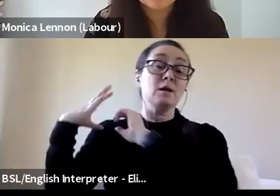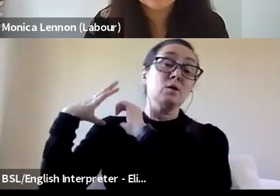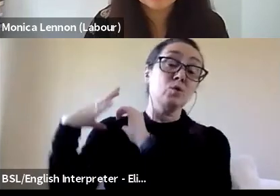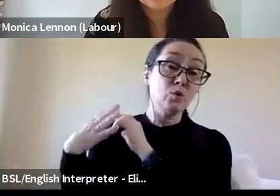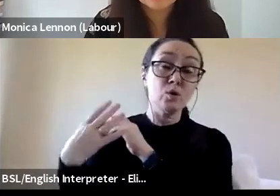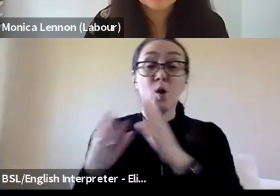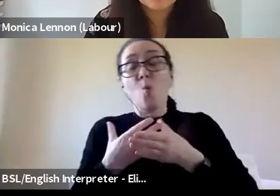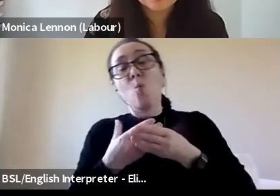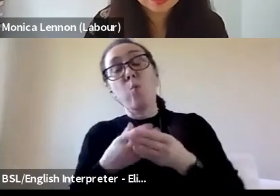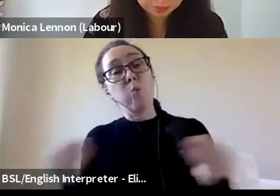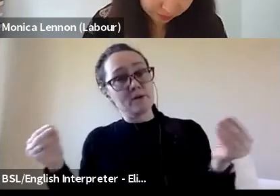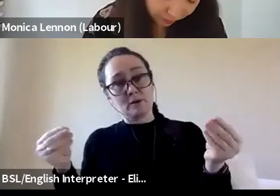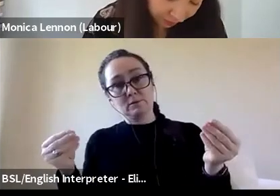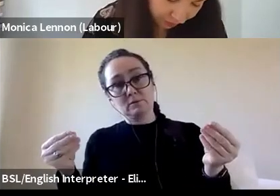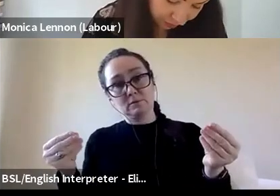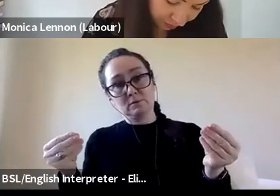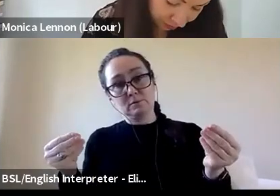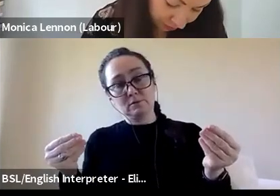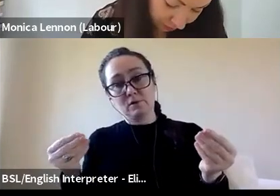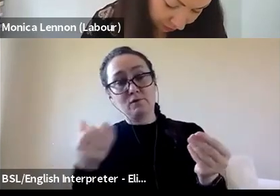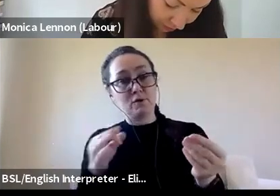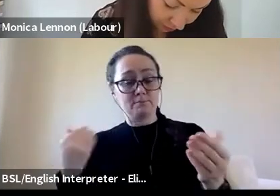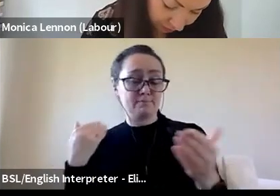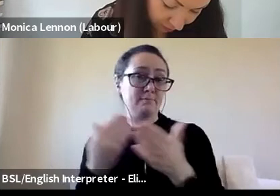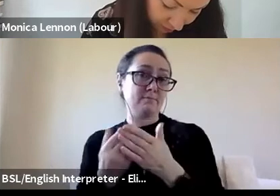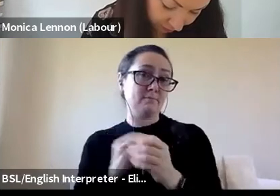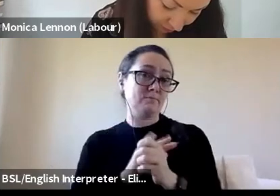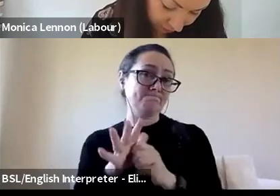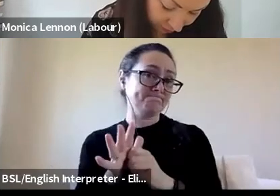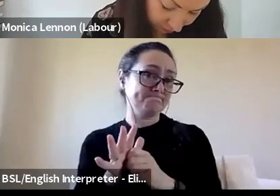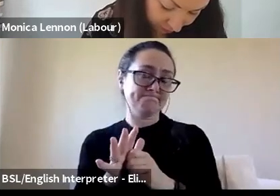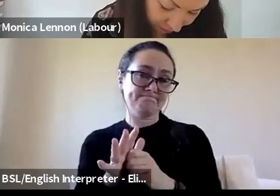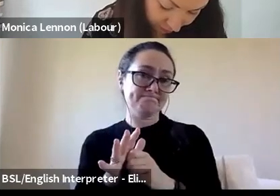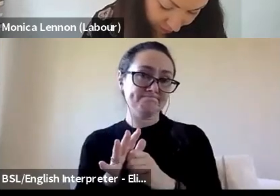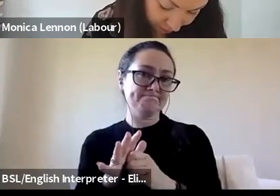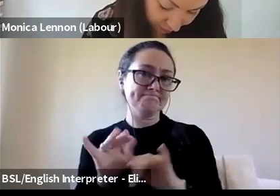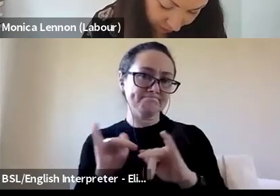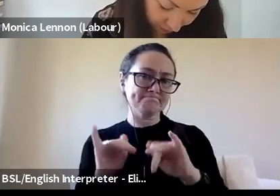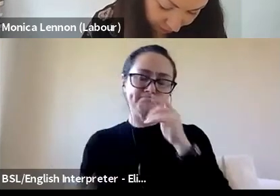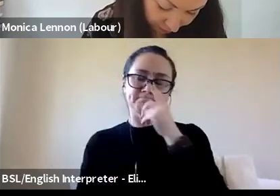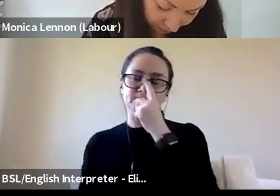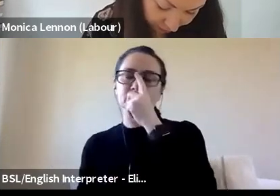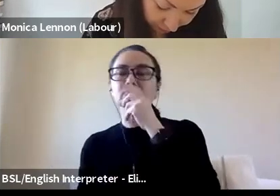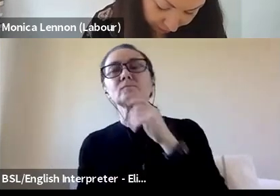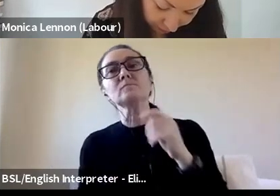exhausted after the traumas of the last year. So we really need to sort that out.